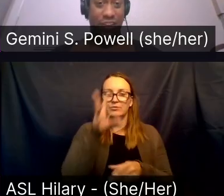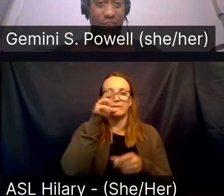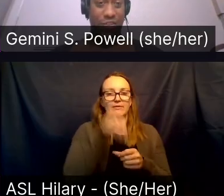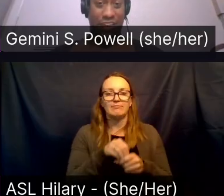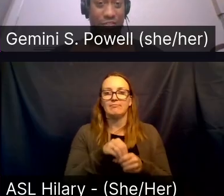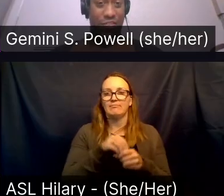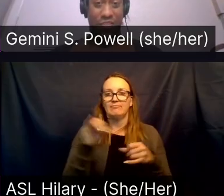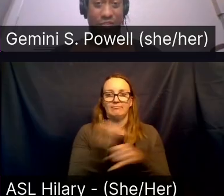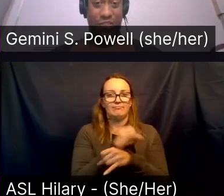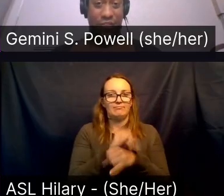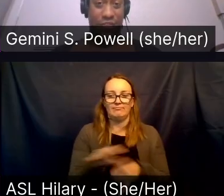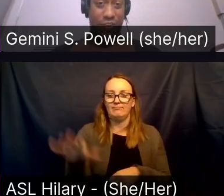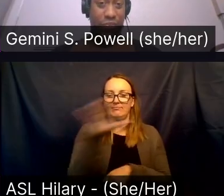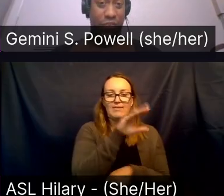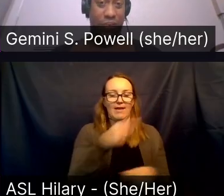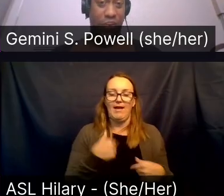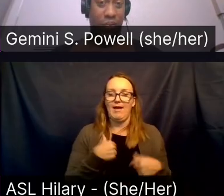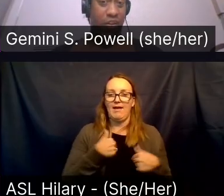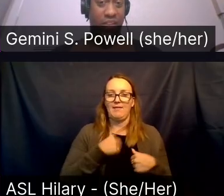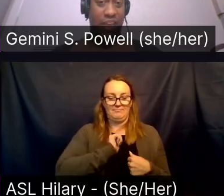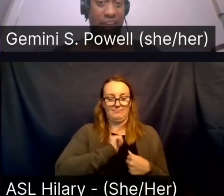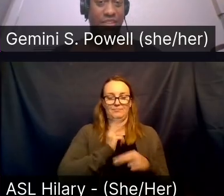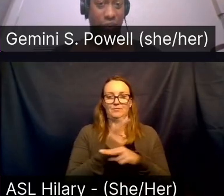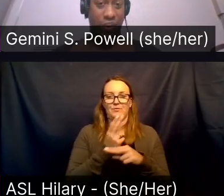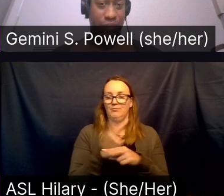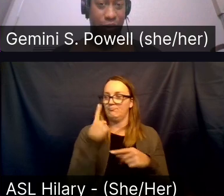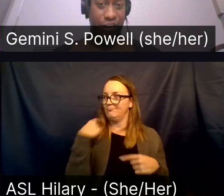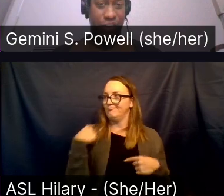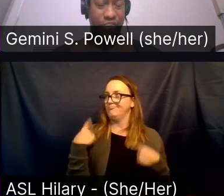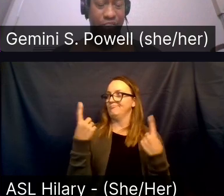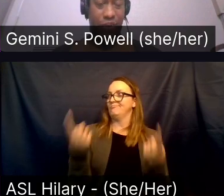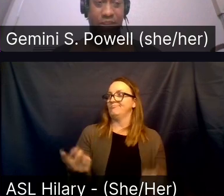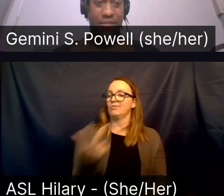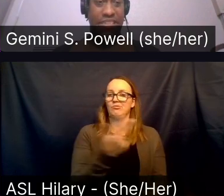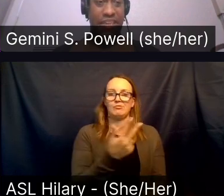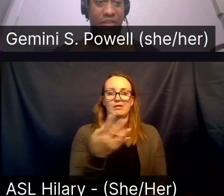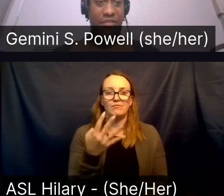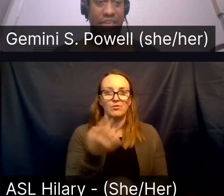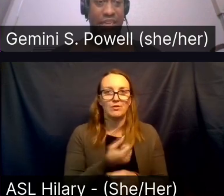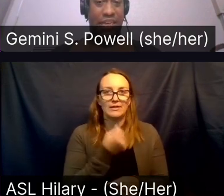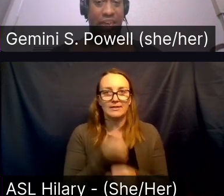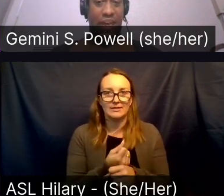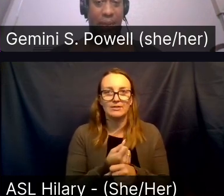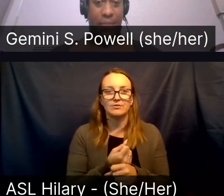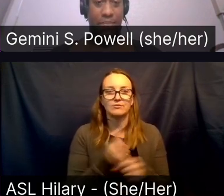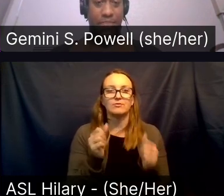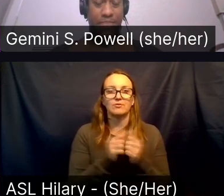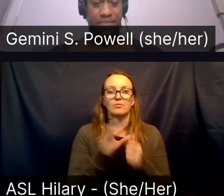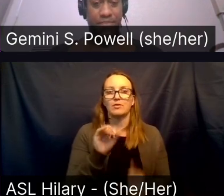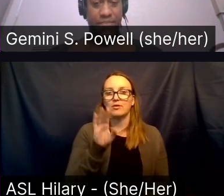been using it faithfully for the better part of the last 3 or 4 years of coding myself.